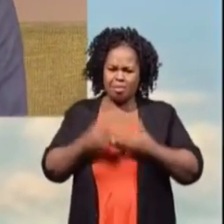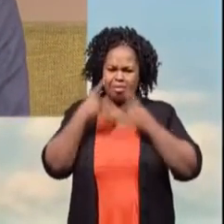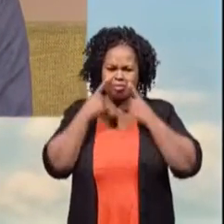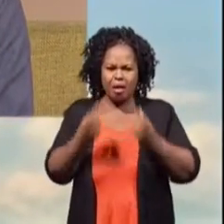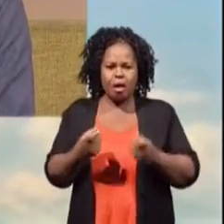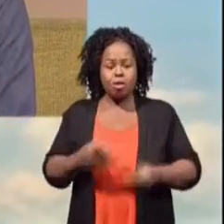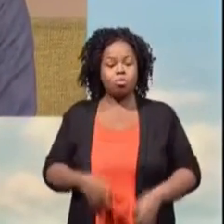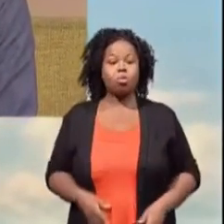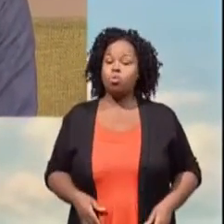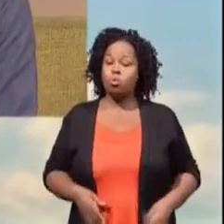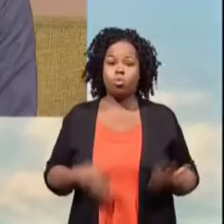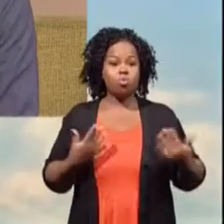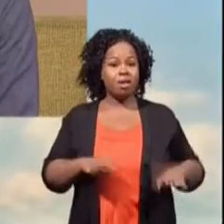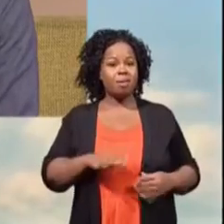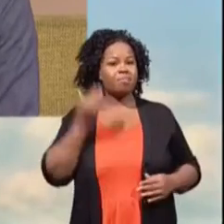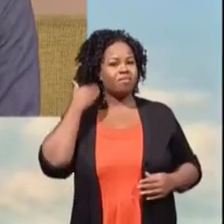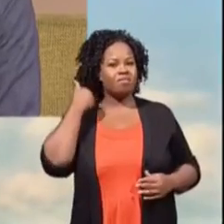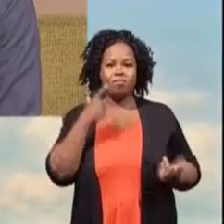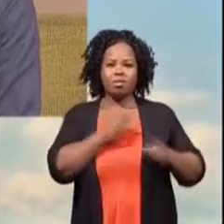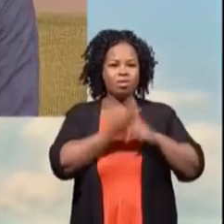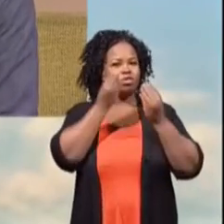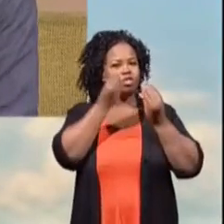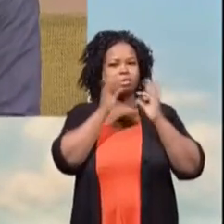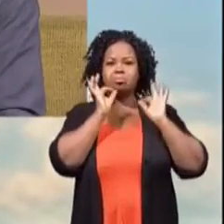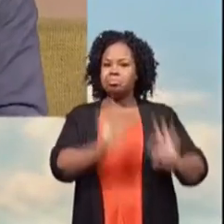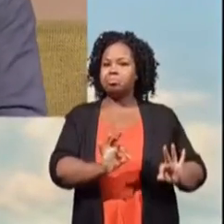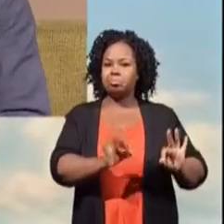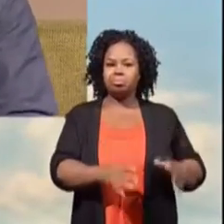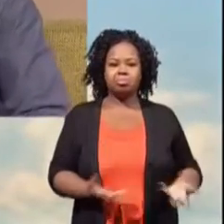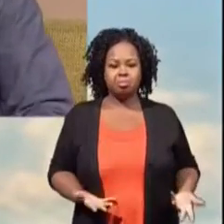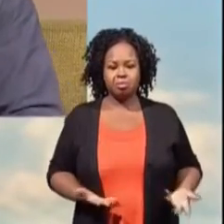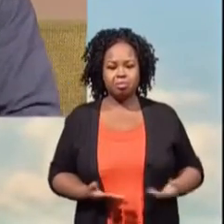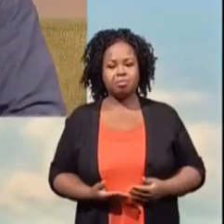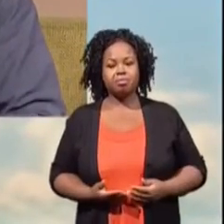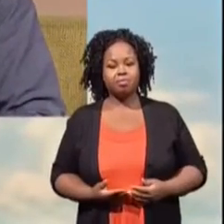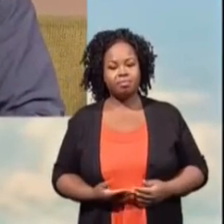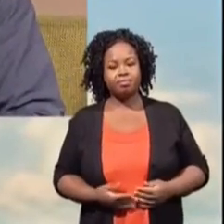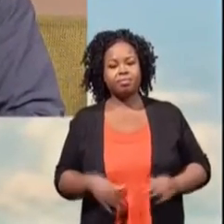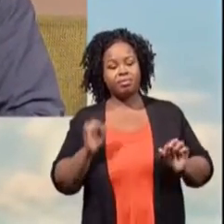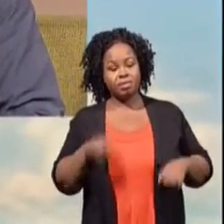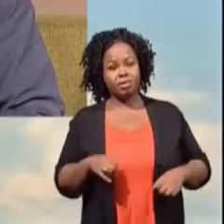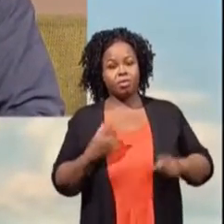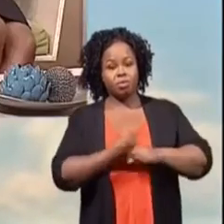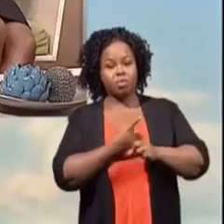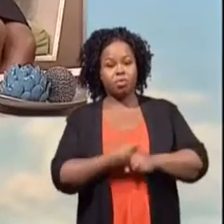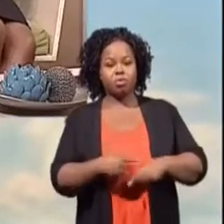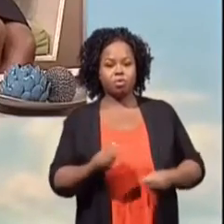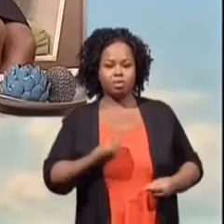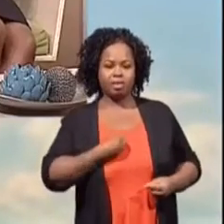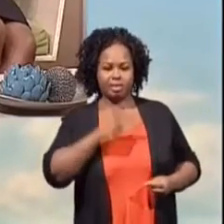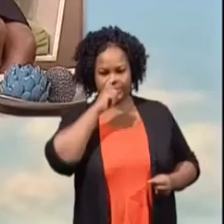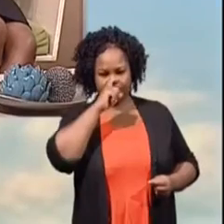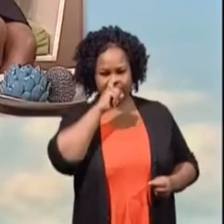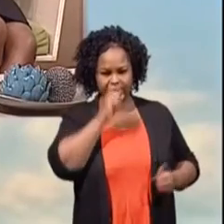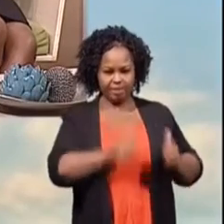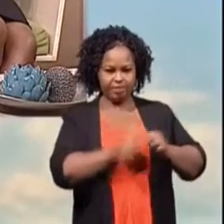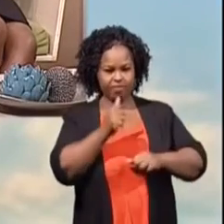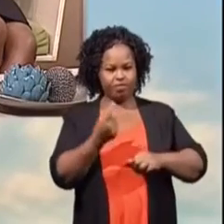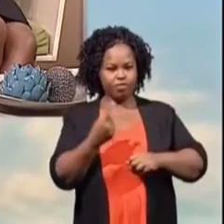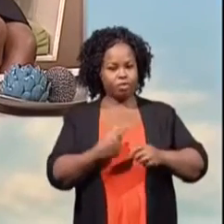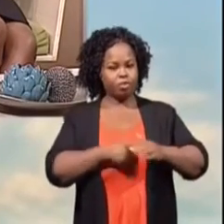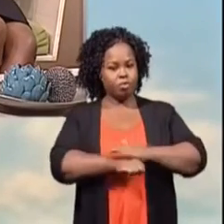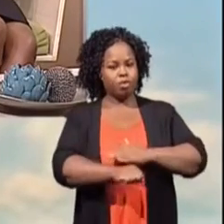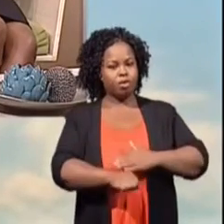this person's talking it hey wasiropa lo muntu lona wathi singabi involved usiropile impela there's a business doing that with my younger sister's first